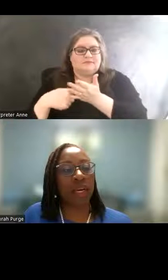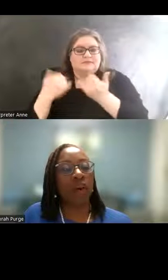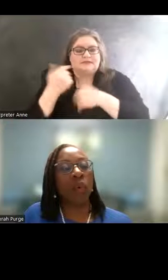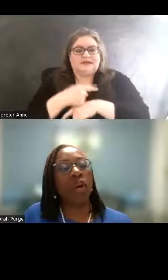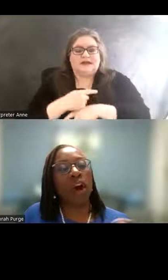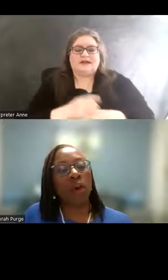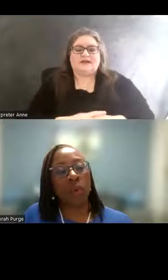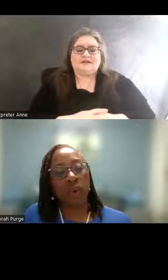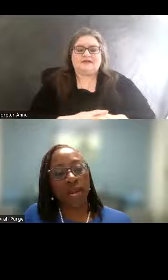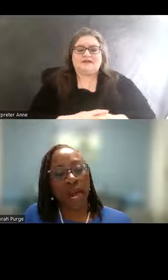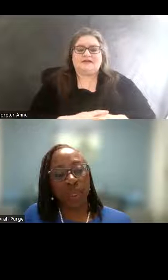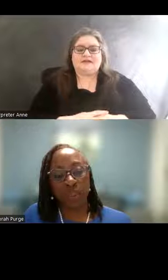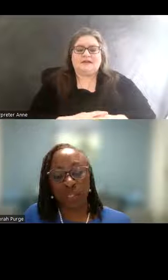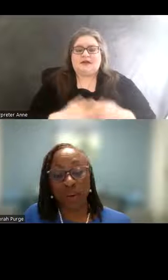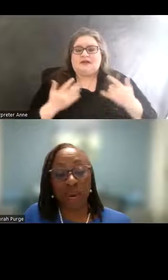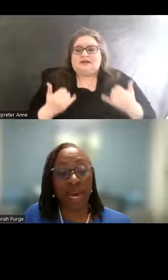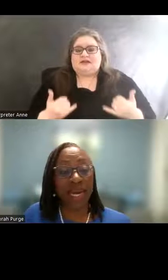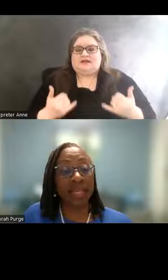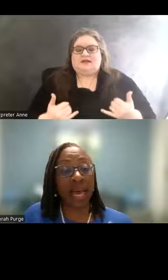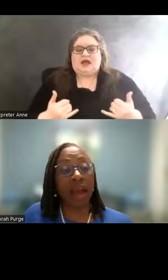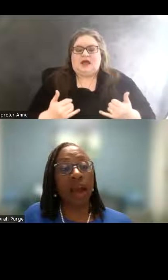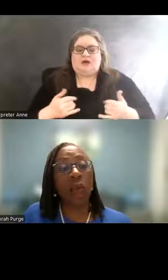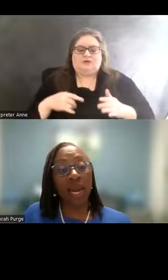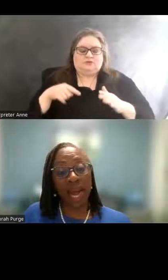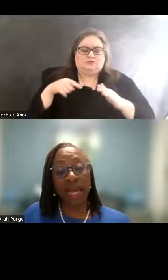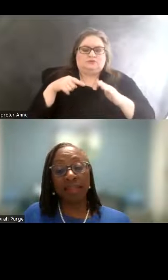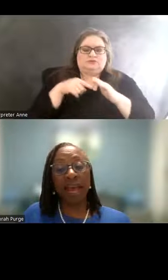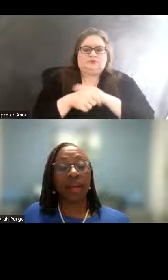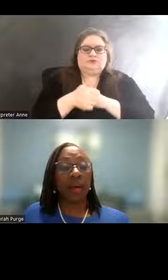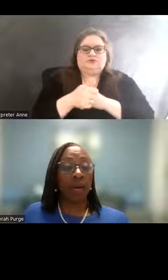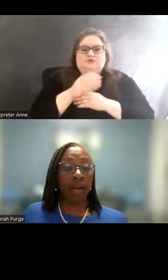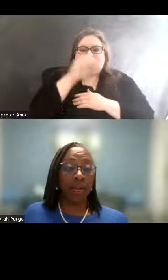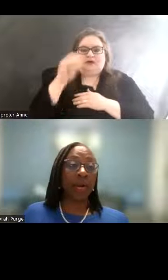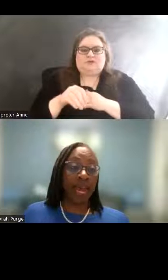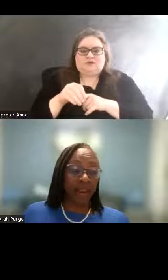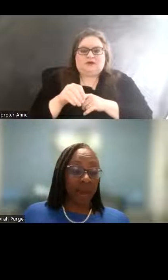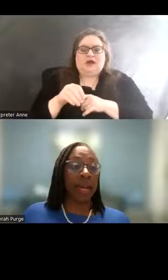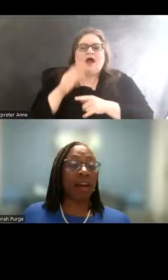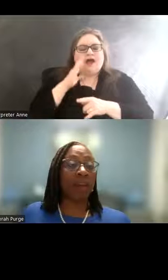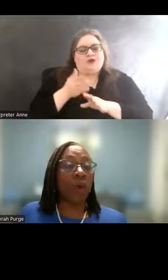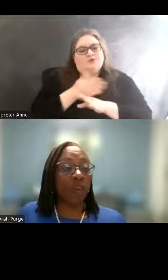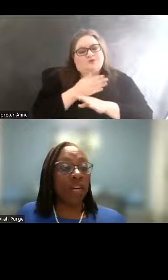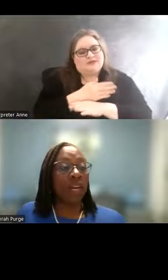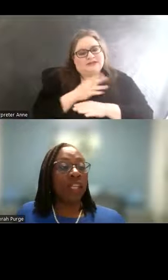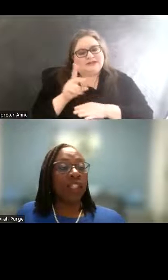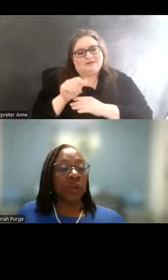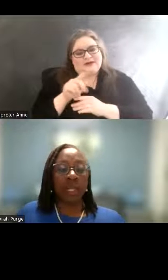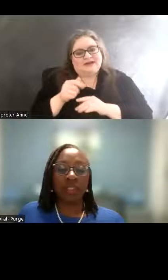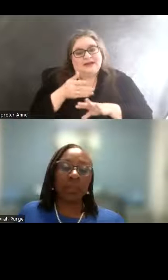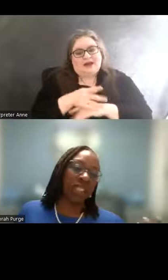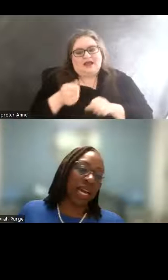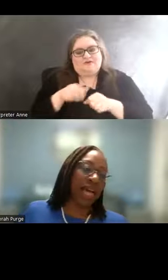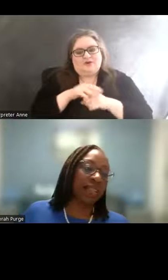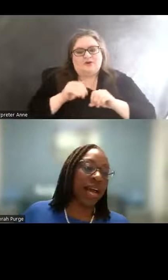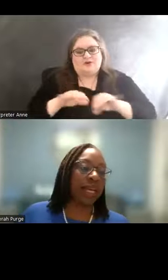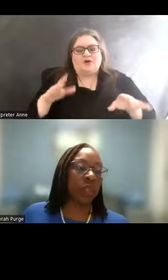was, where are we right now with the suicide rate? And yes, I realize that preliminary data coming out of COVID shows, as